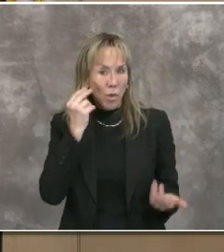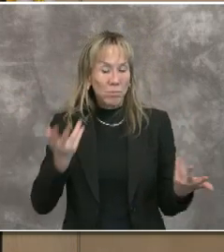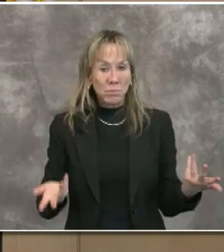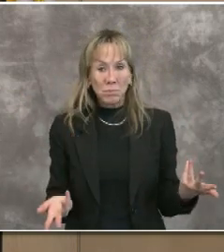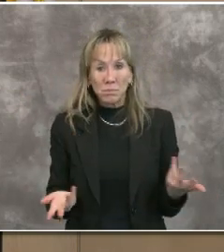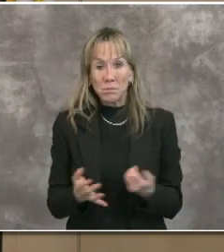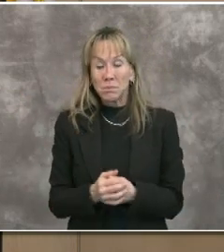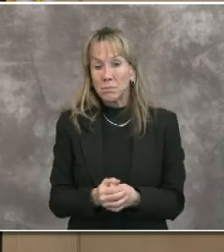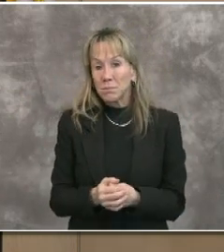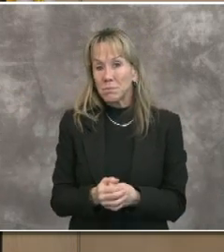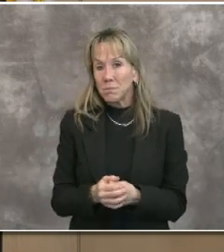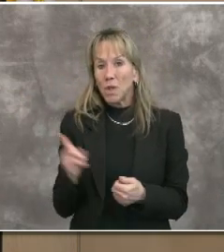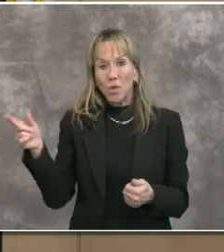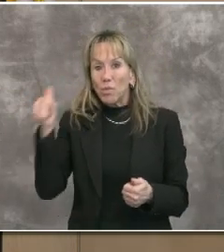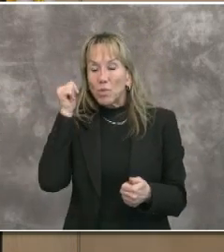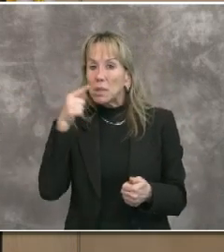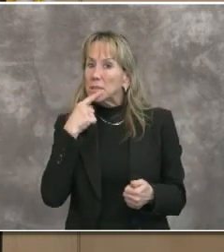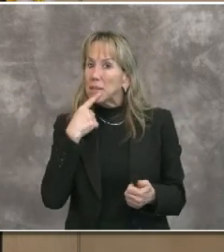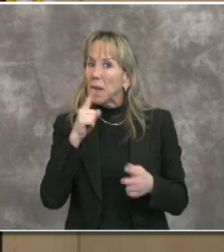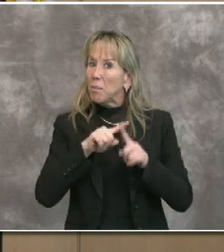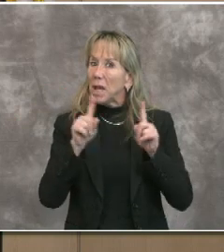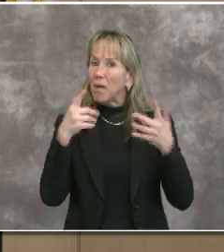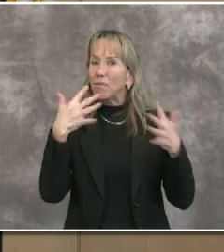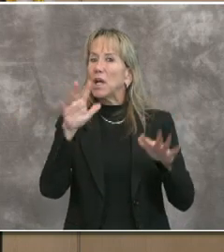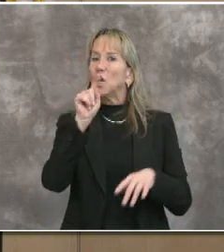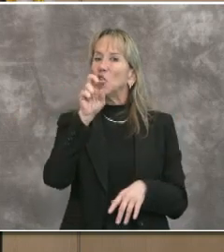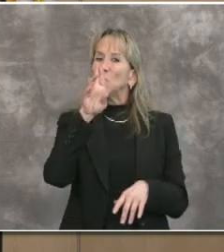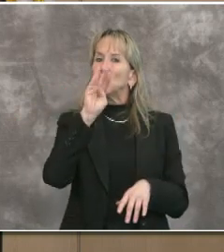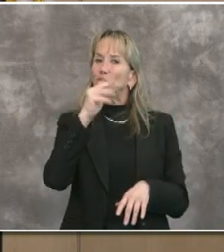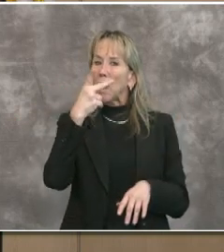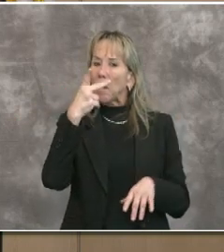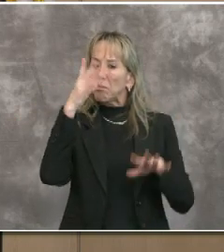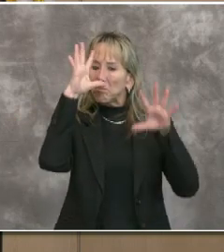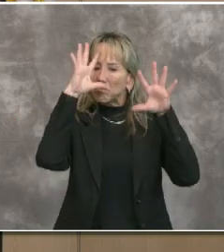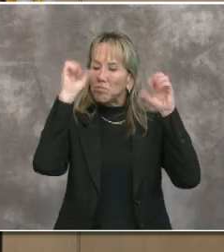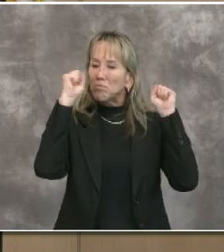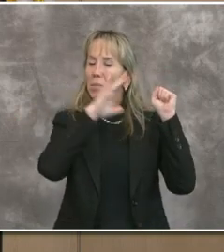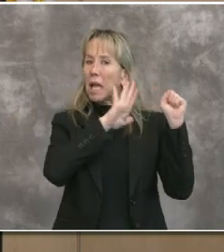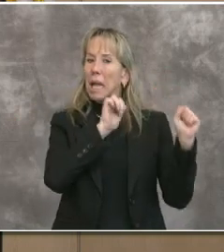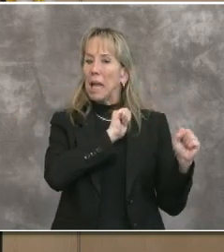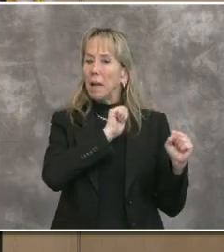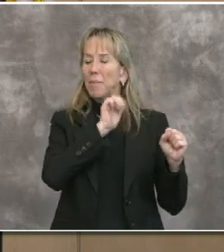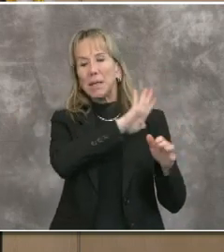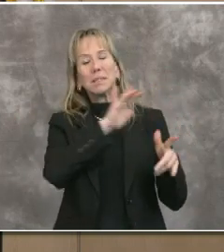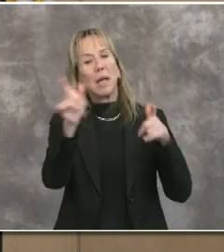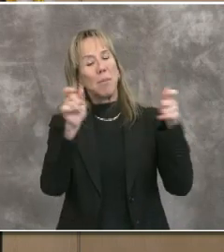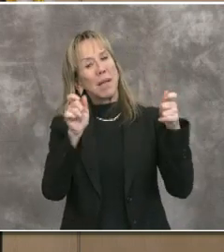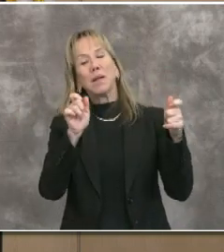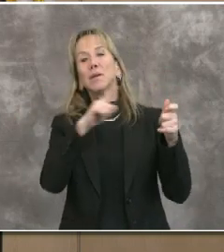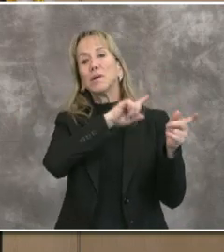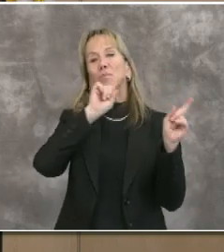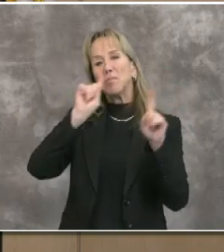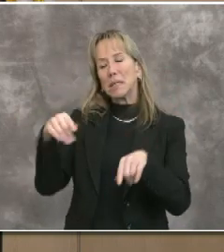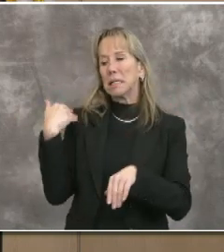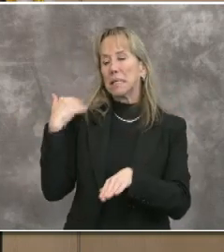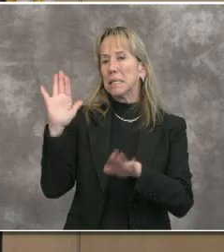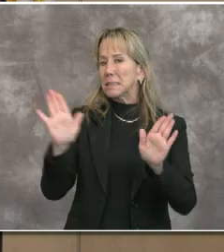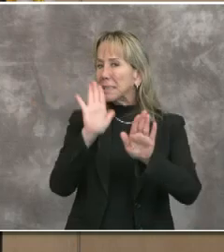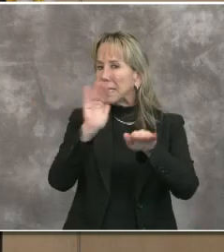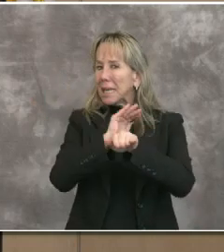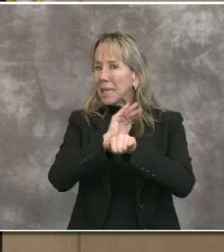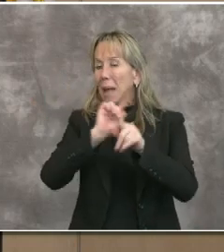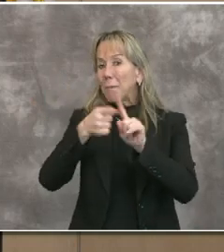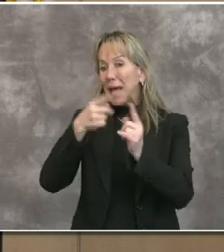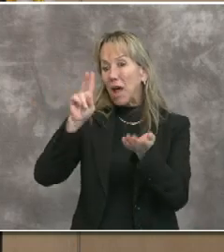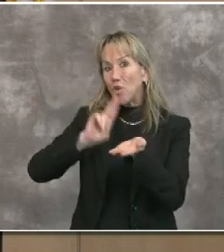that these occurrences are happening. But after the Trump administration's order on nursing home transparency Sunday night, will you now be releasing the